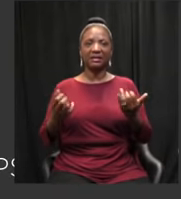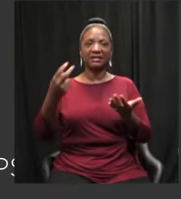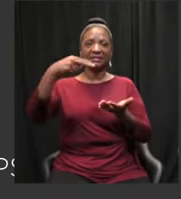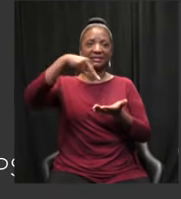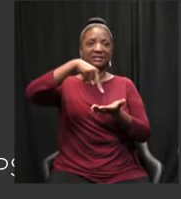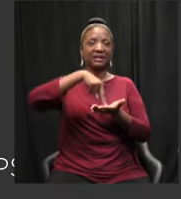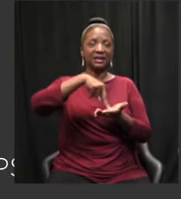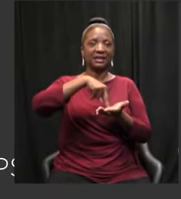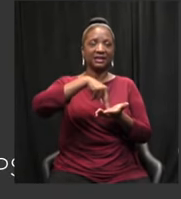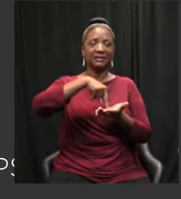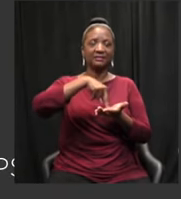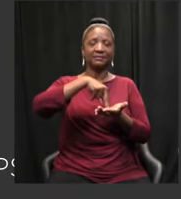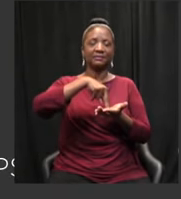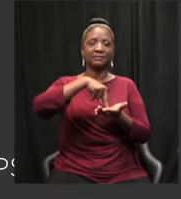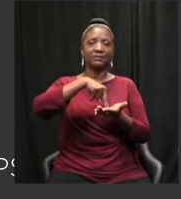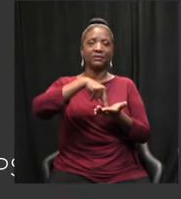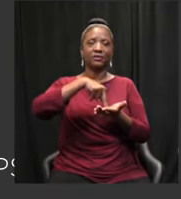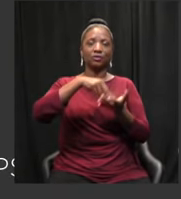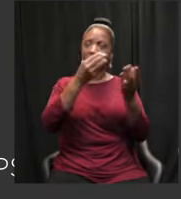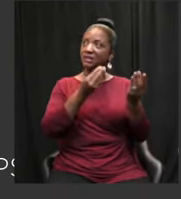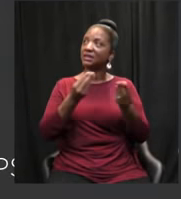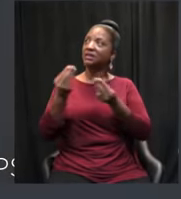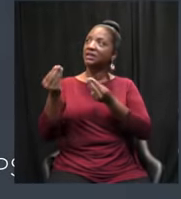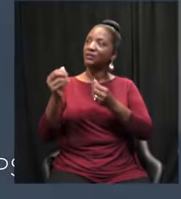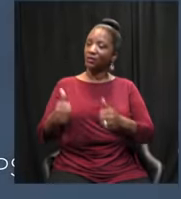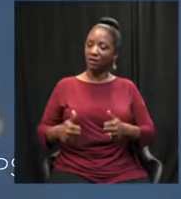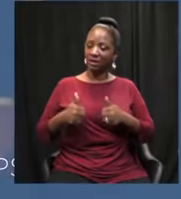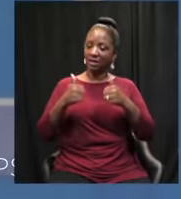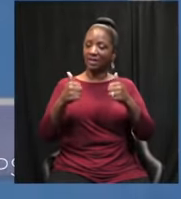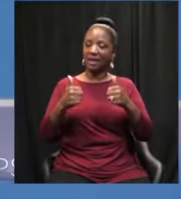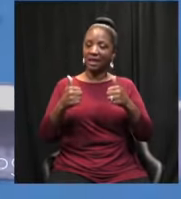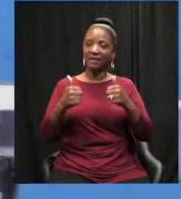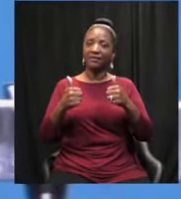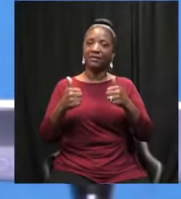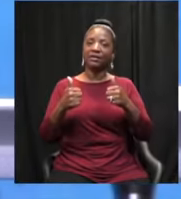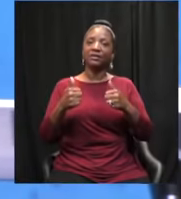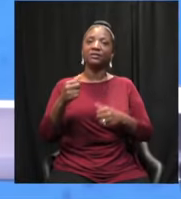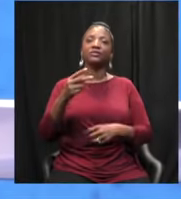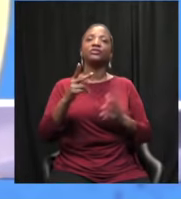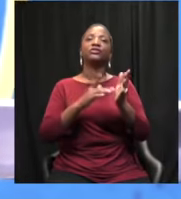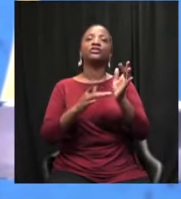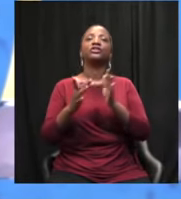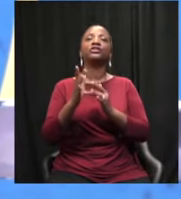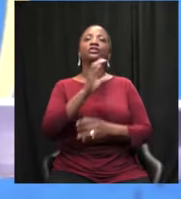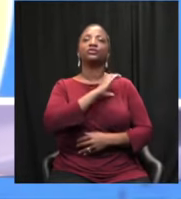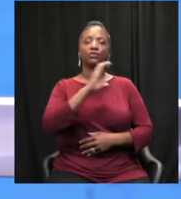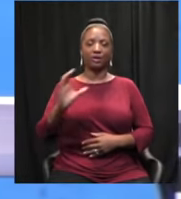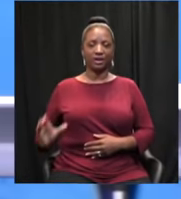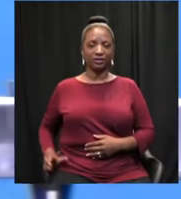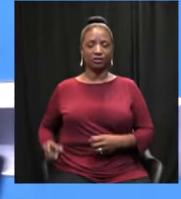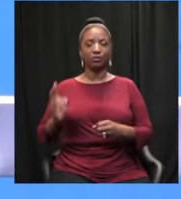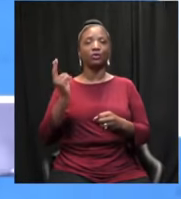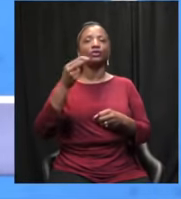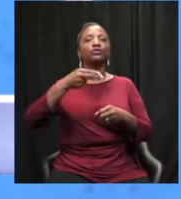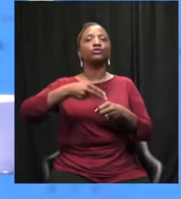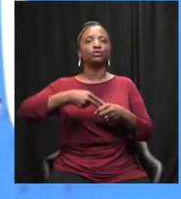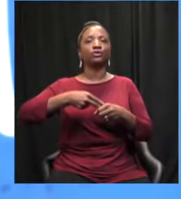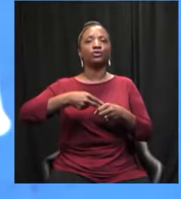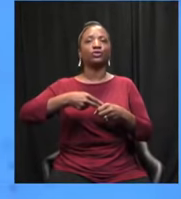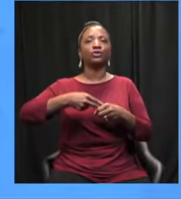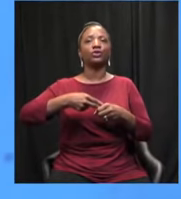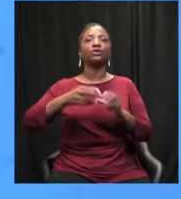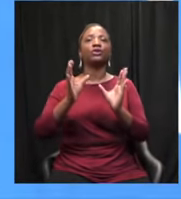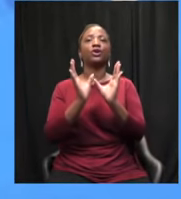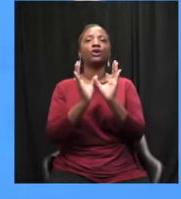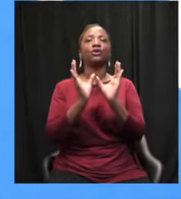in this room today that wants to give your life to Jesus Christ, anybody in this room that wants to join this church family, if you're here today, I just